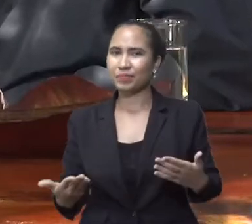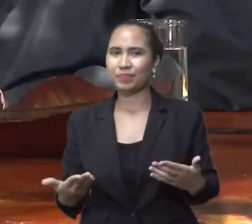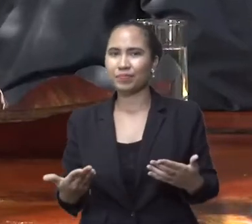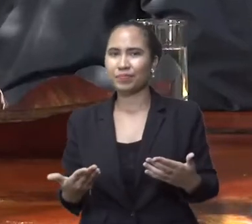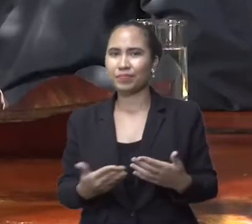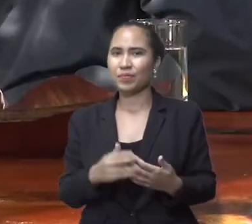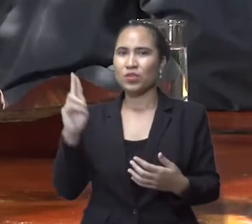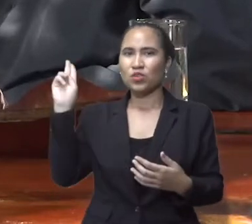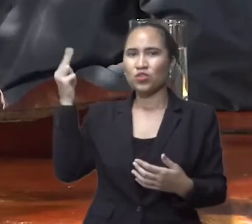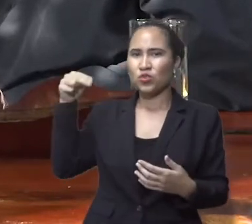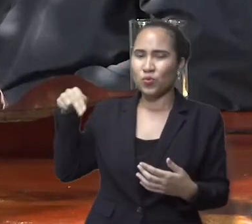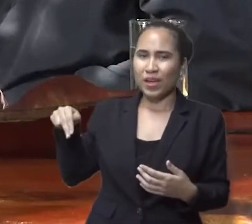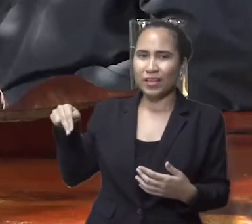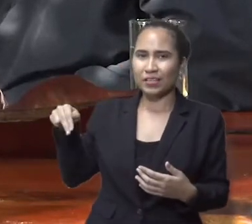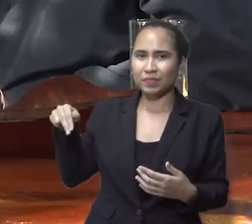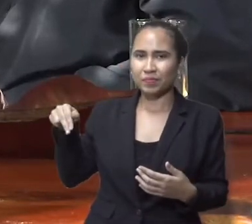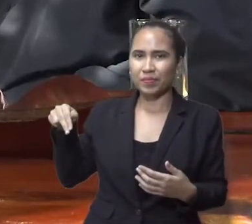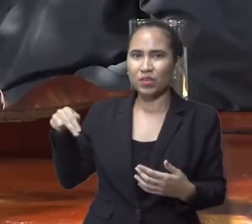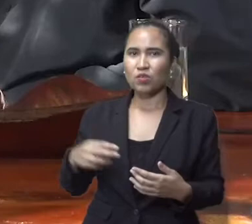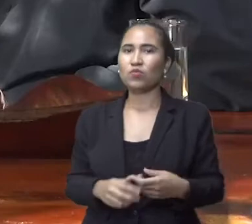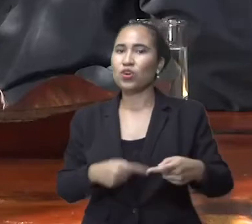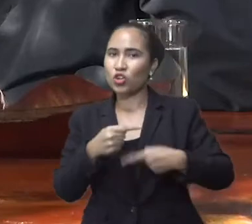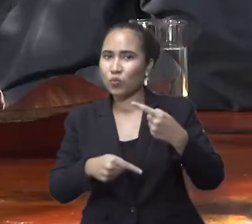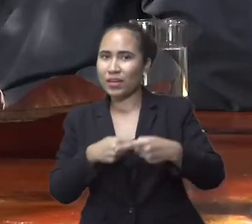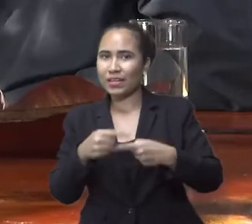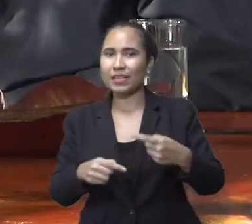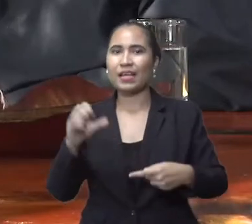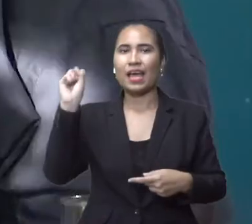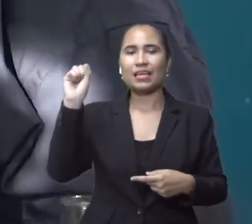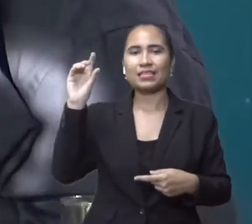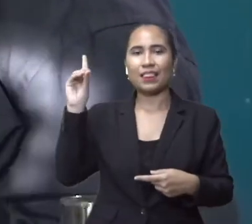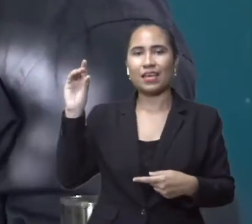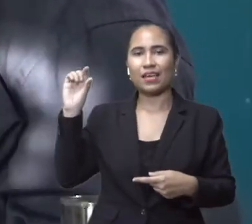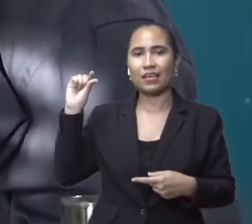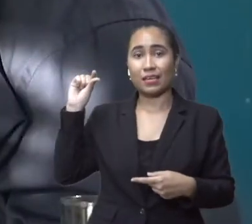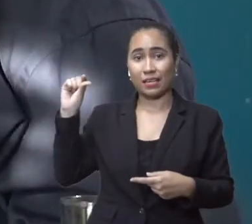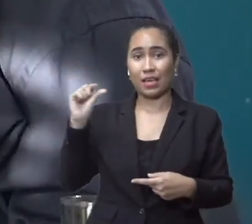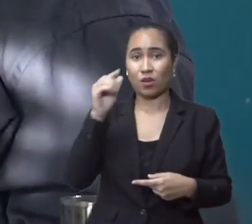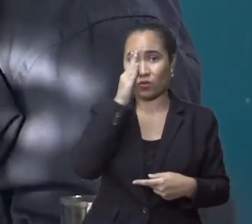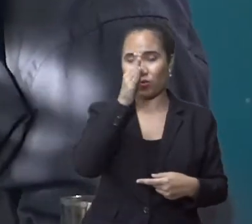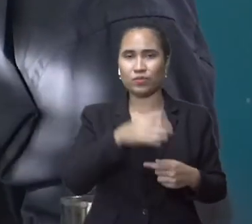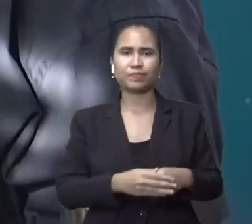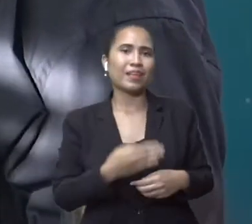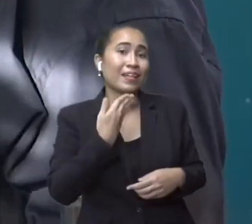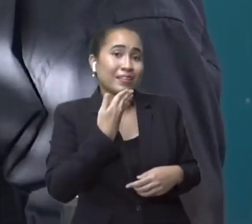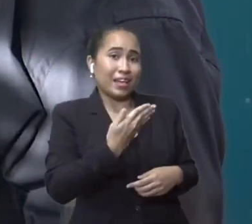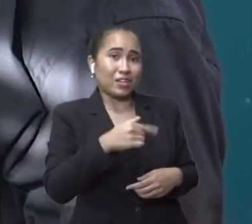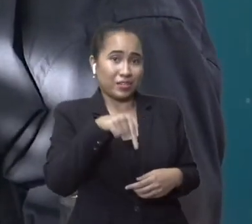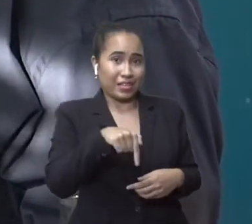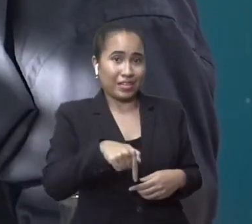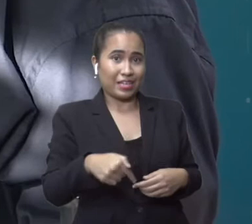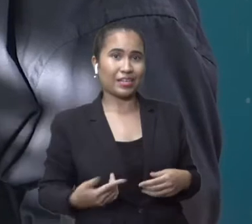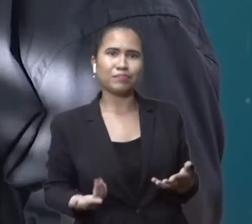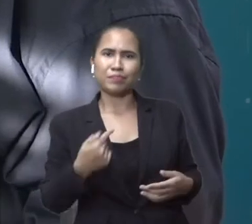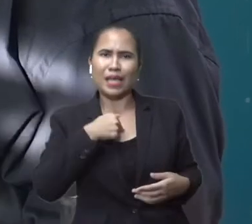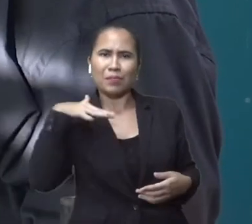meets the UN's Sustainable Development Goals. Okay. So thank you so much for having me. And I think it's for all of us